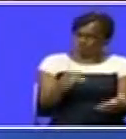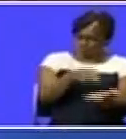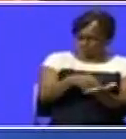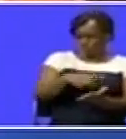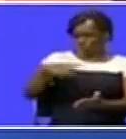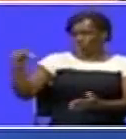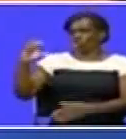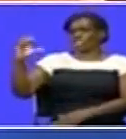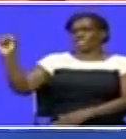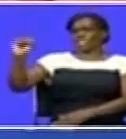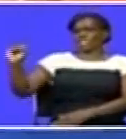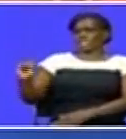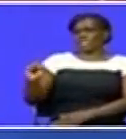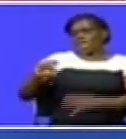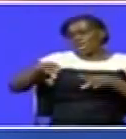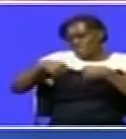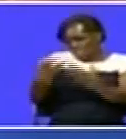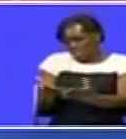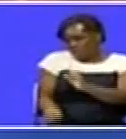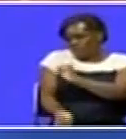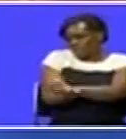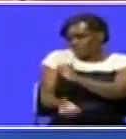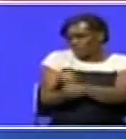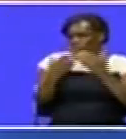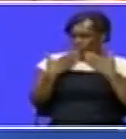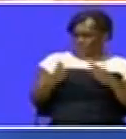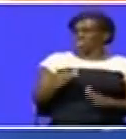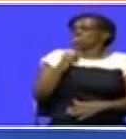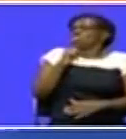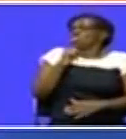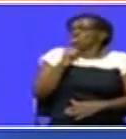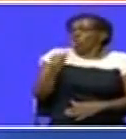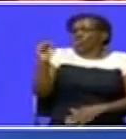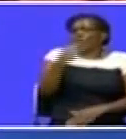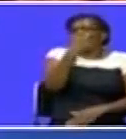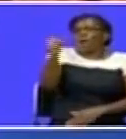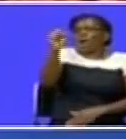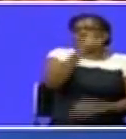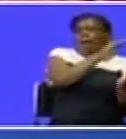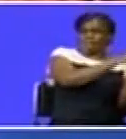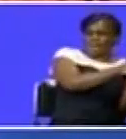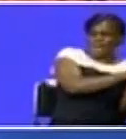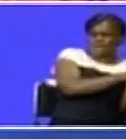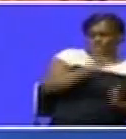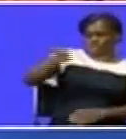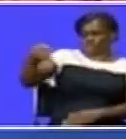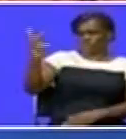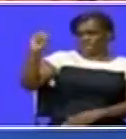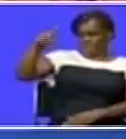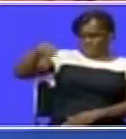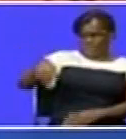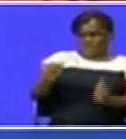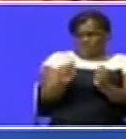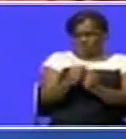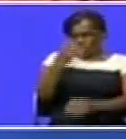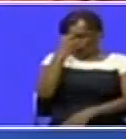waziri Rotich na Rotich angekuwa amewapatia vitabu ya serikali, sio kwenda kumangamanga kwa bank. Jubilee MPs who accompanied